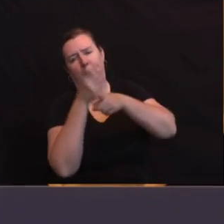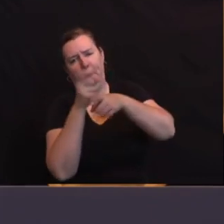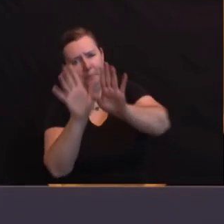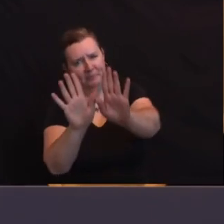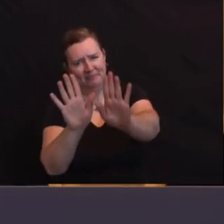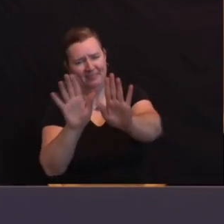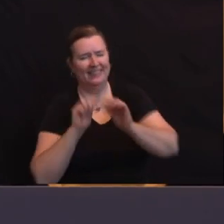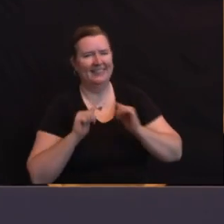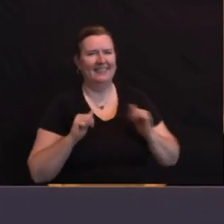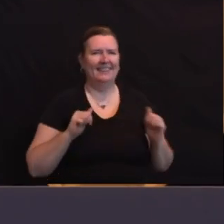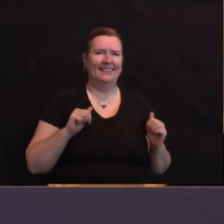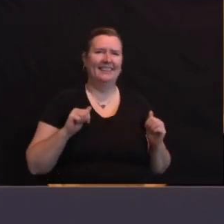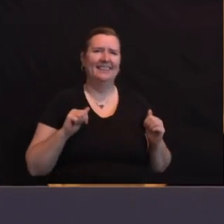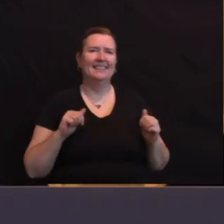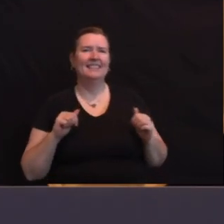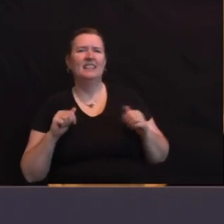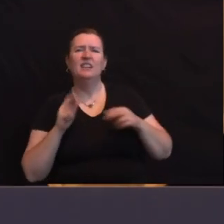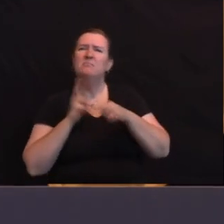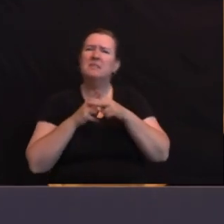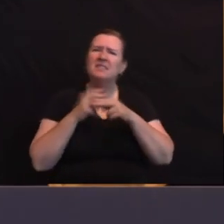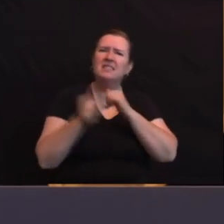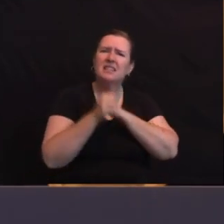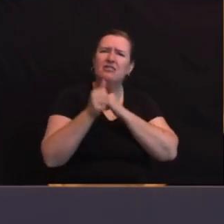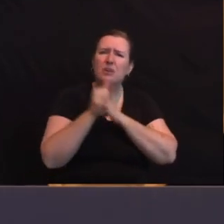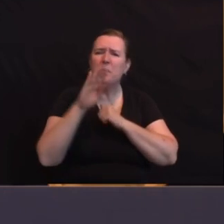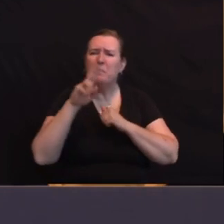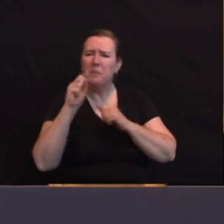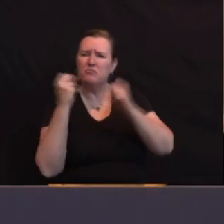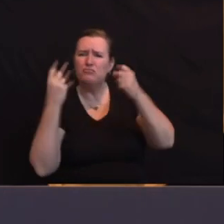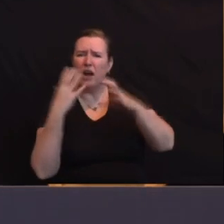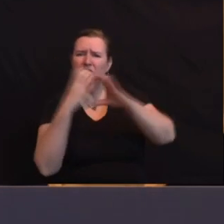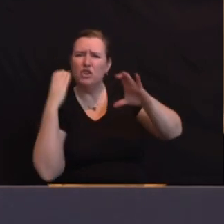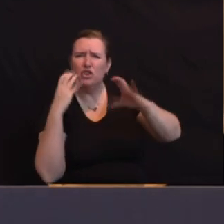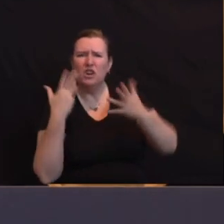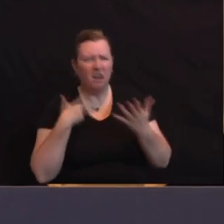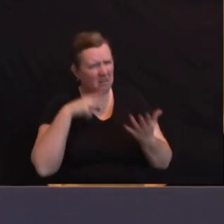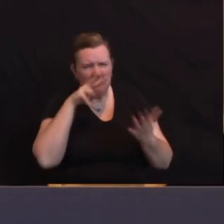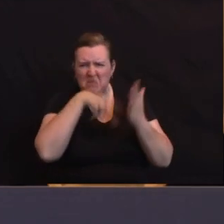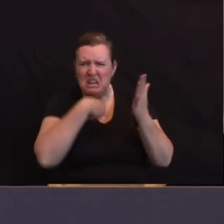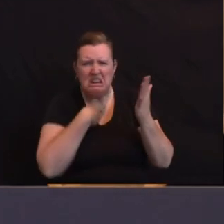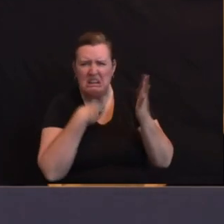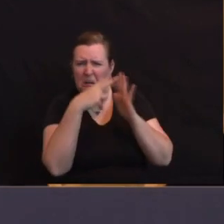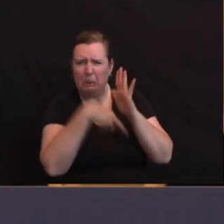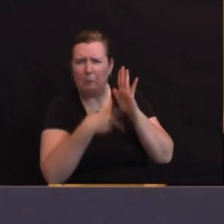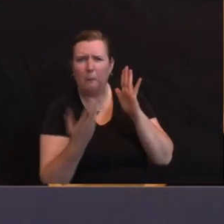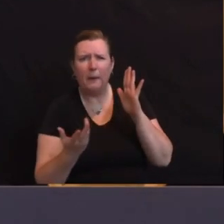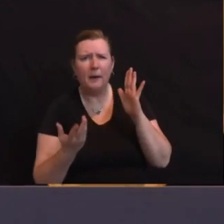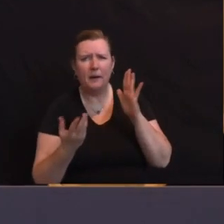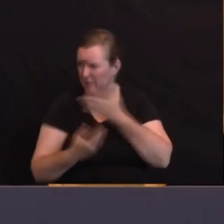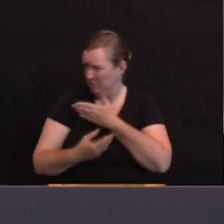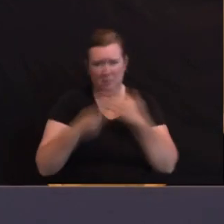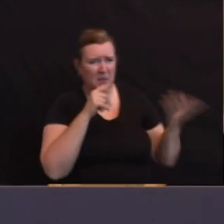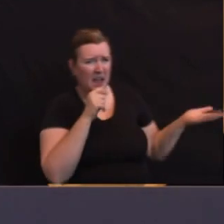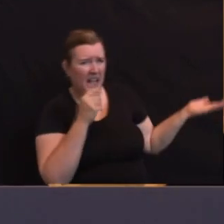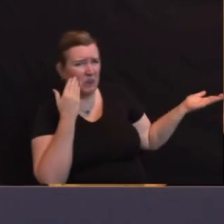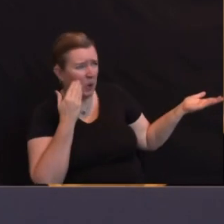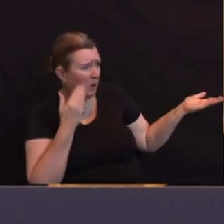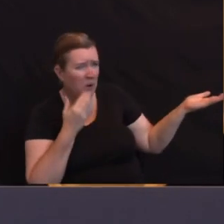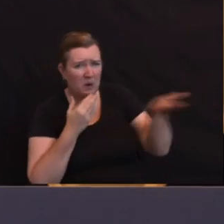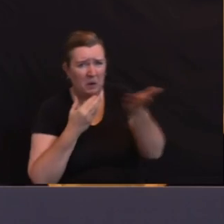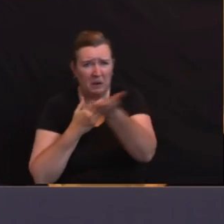Dangerous bus drivers. Listen, I've not read the articles. Pat should talk about the action if he wishes, or Matt Plackin's with us as well,